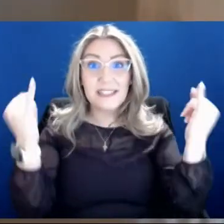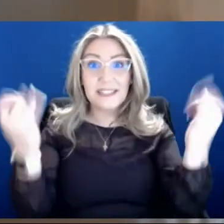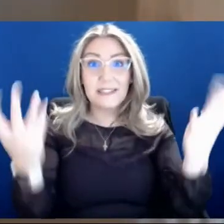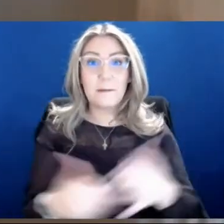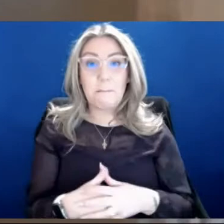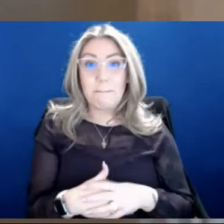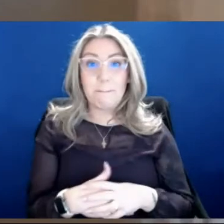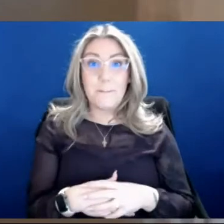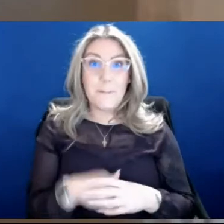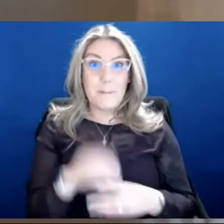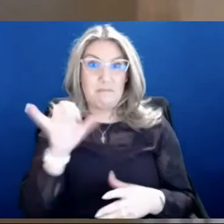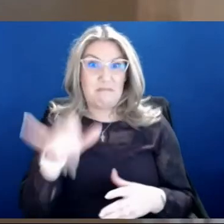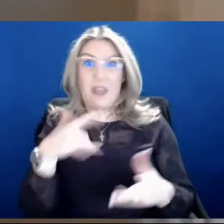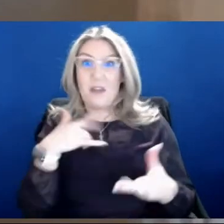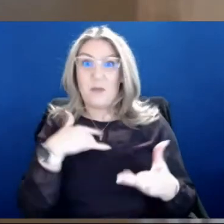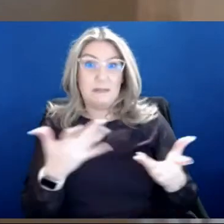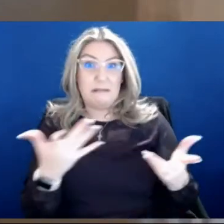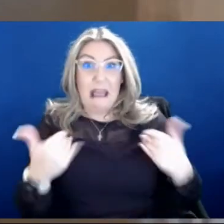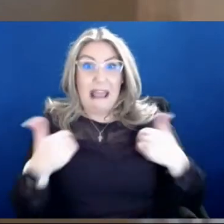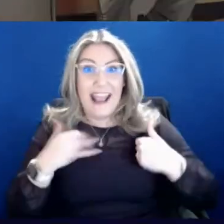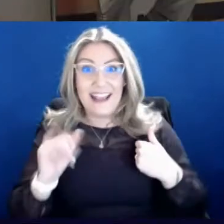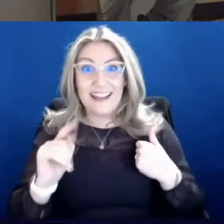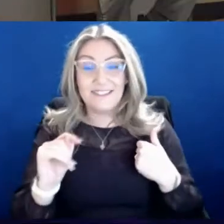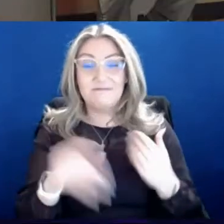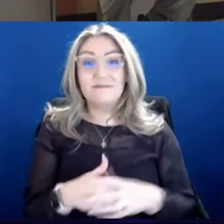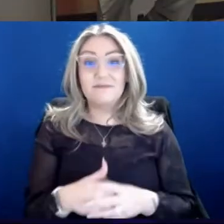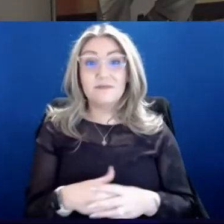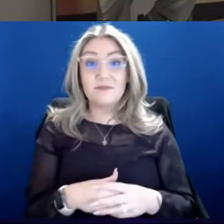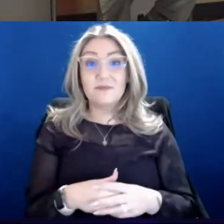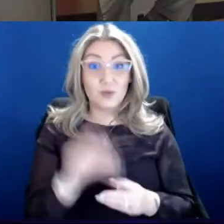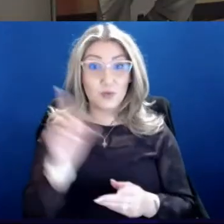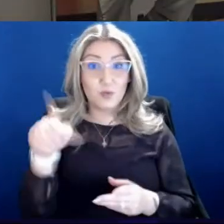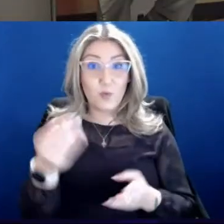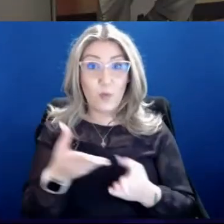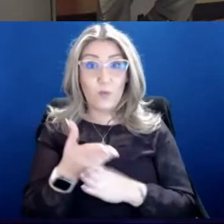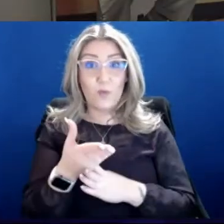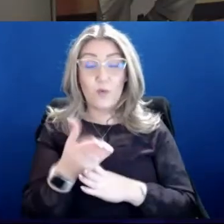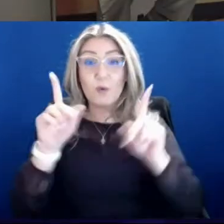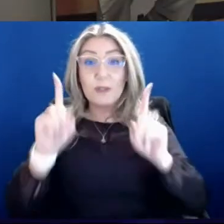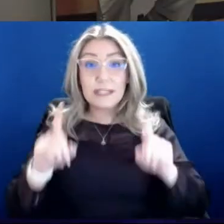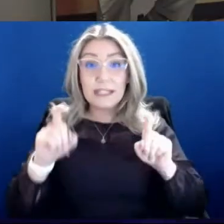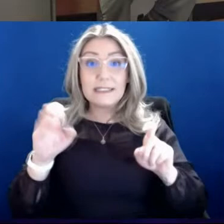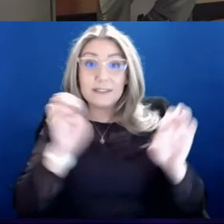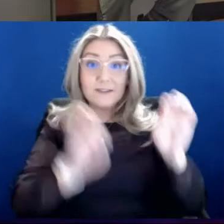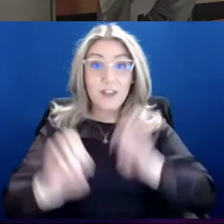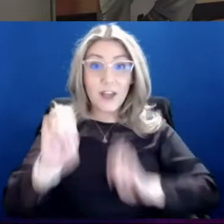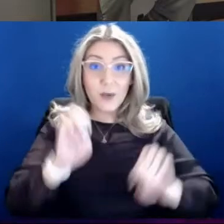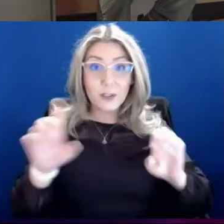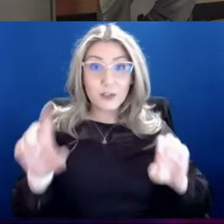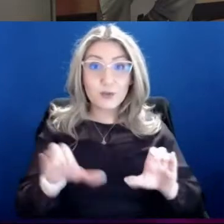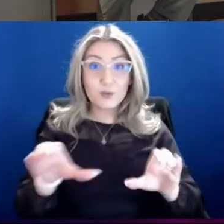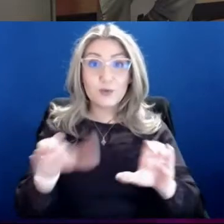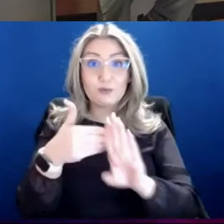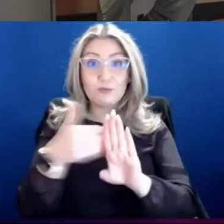this existed at all. So it was only through the testing and the evaluations they do before you